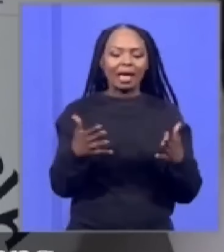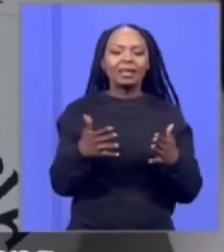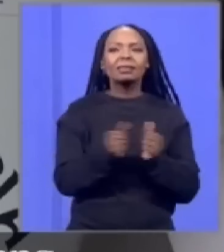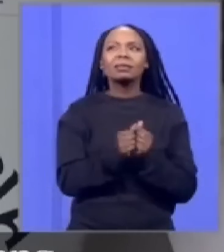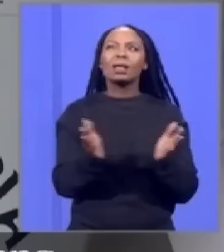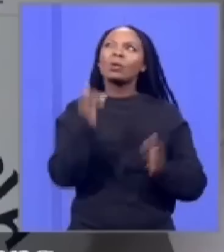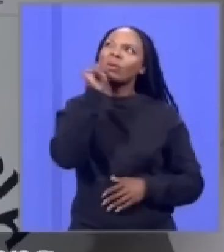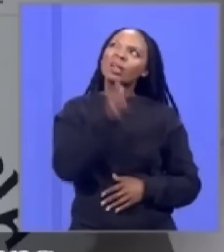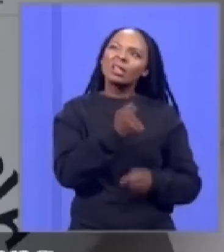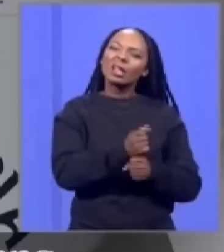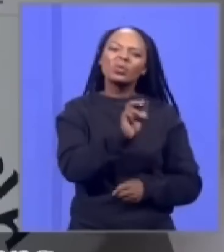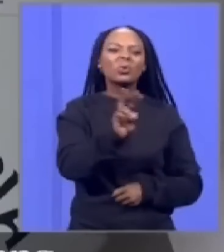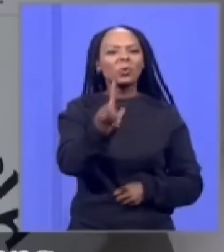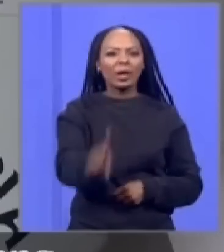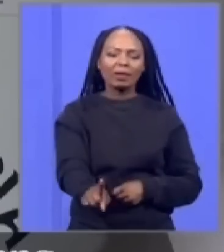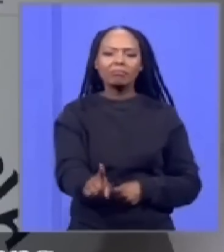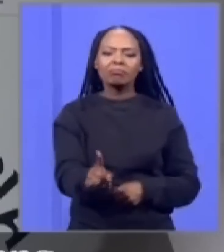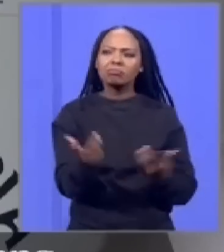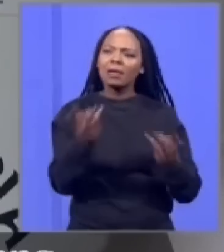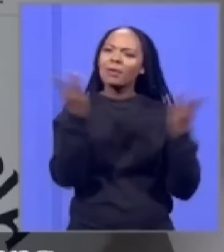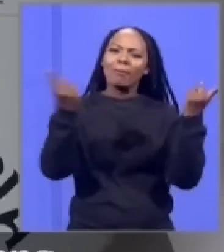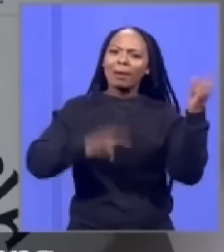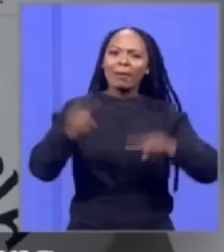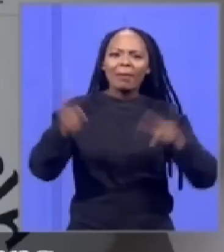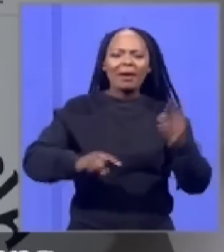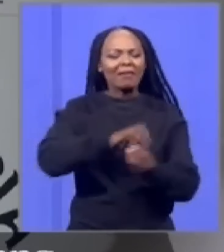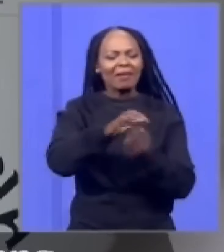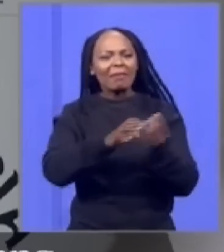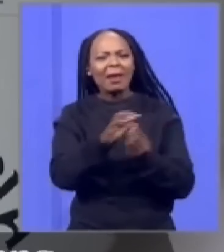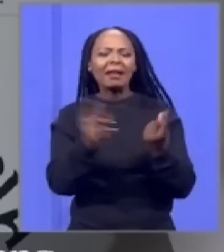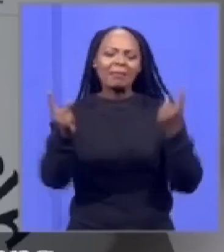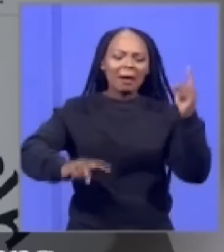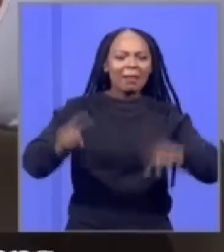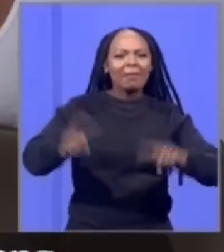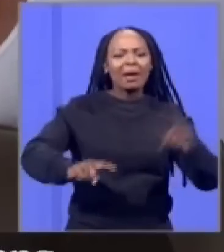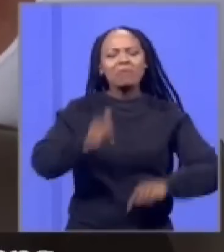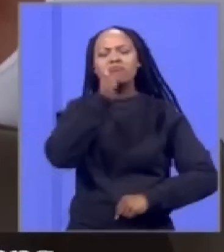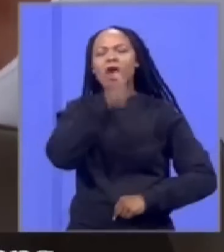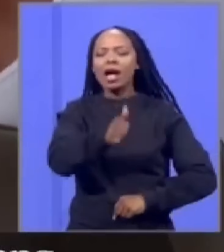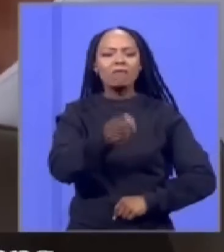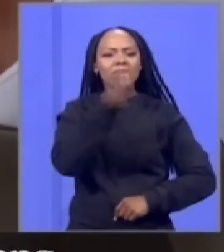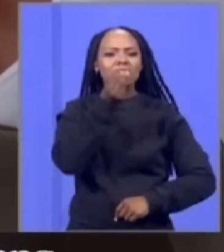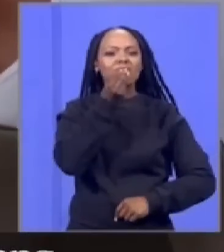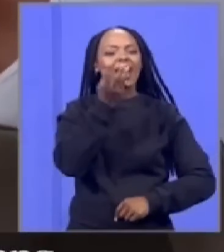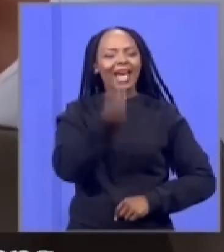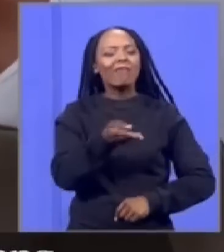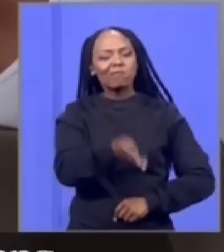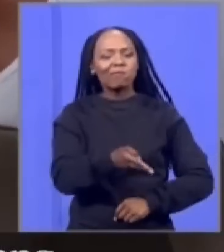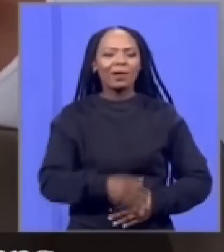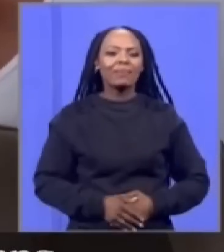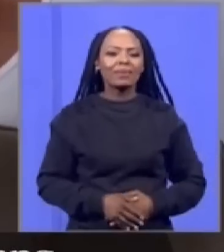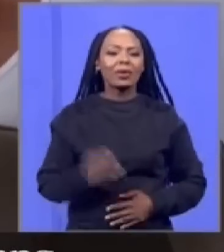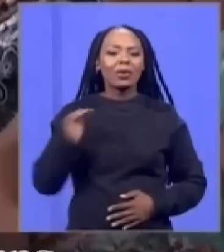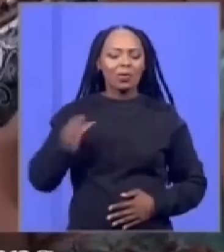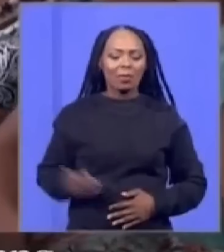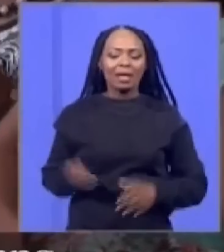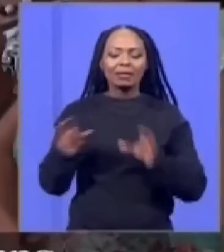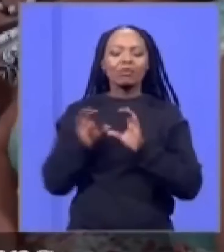been a good turnout with beautiful families and good food from our side. Mokgatlo wa basadi lekaleng la bohahlaudi o